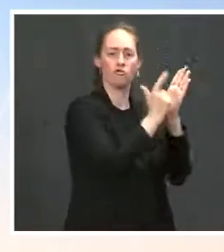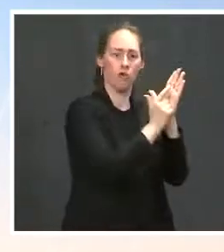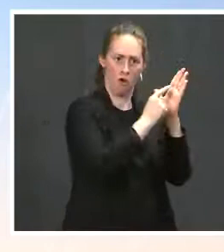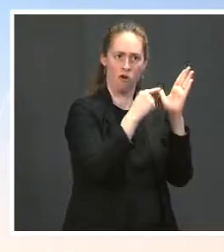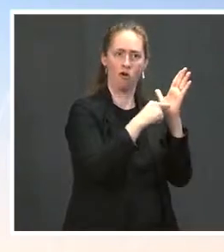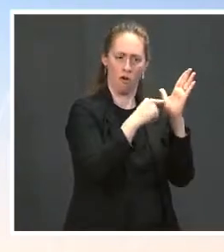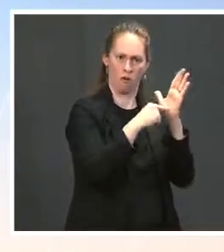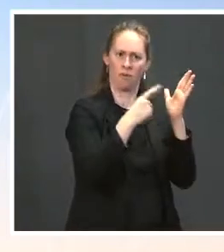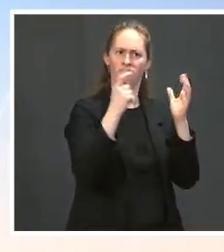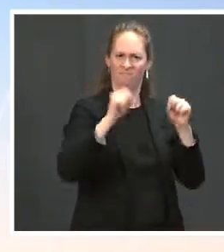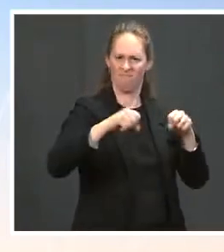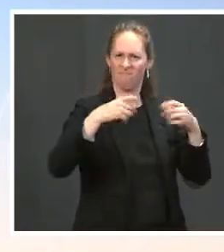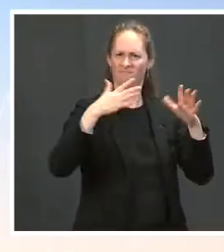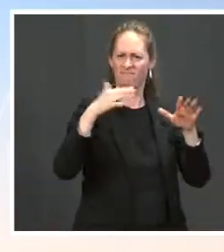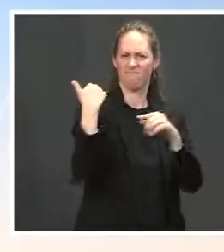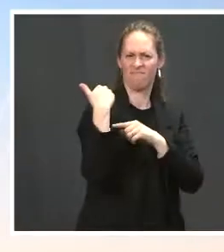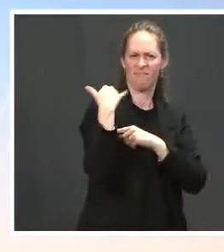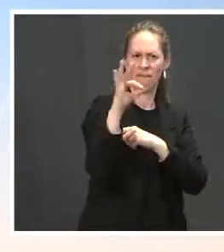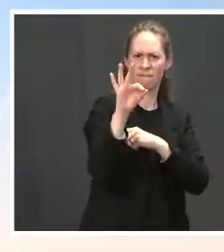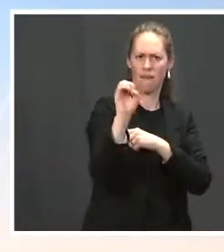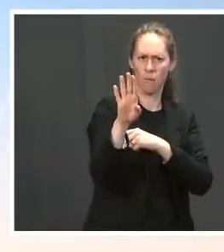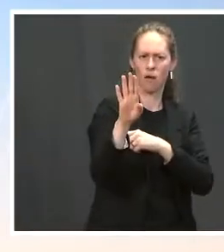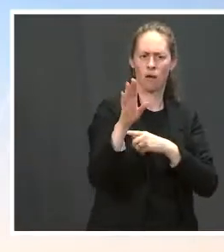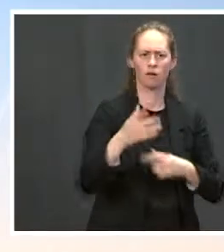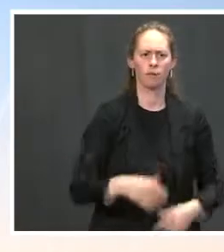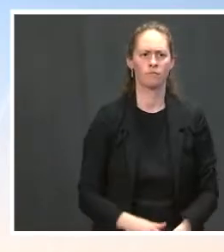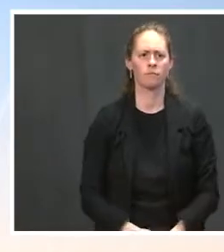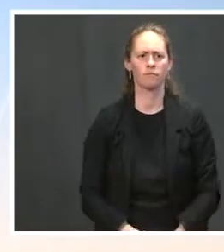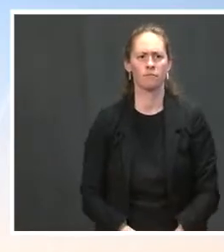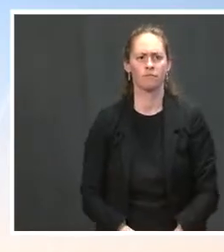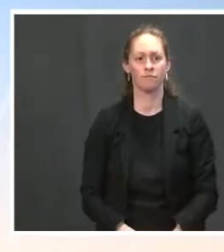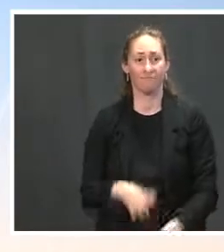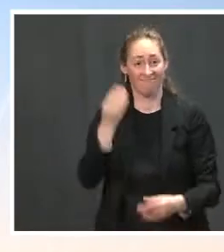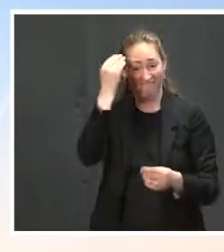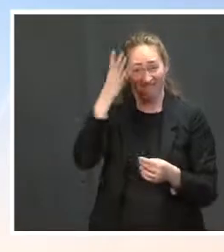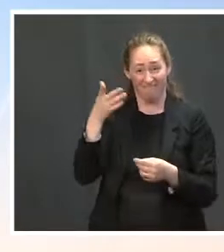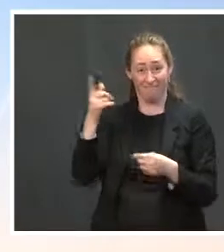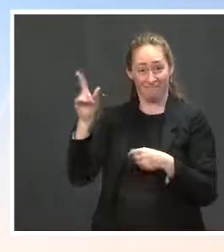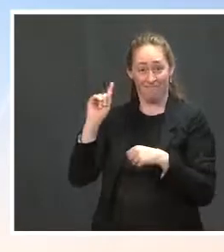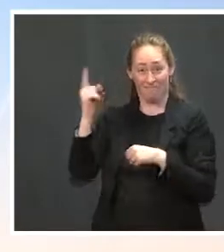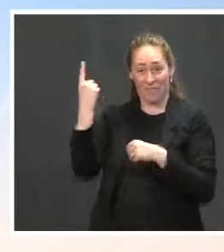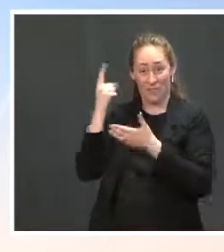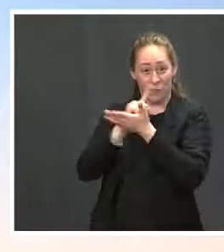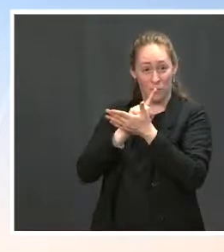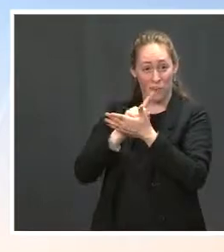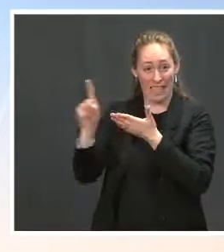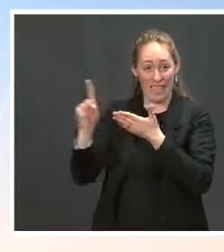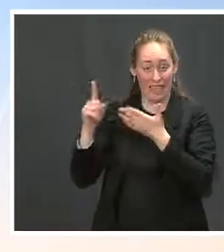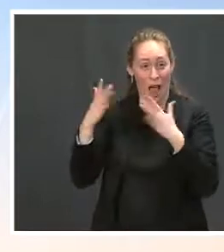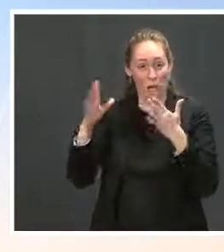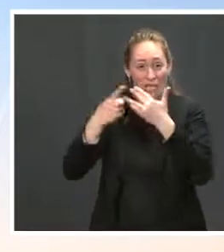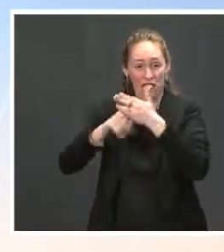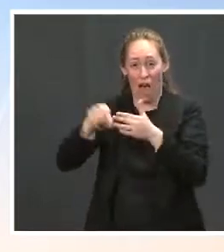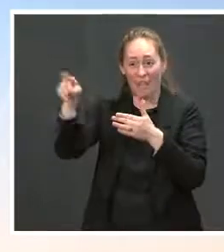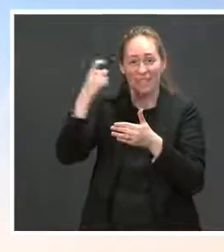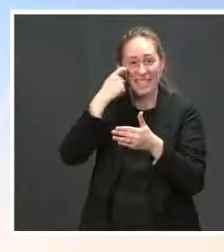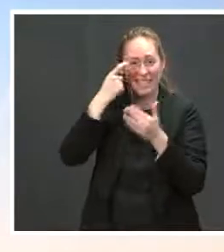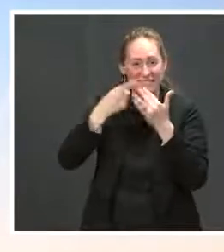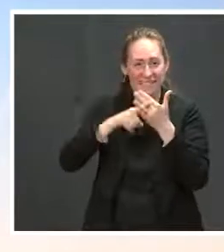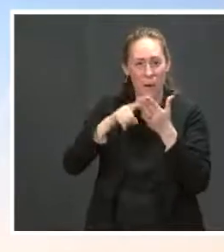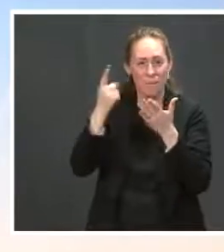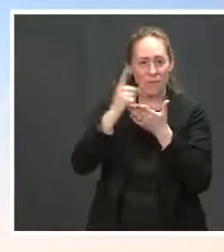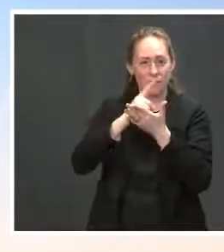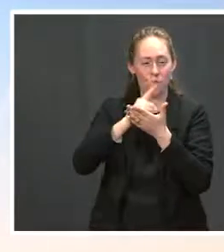February? Well, it's her first week on the job. She just started, and she, as we've talked about a bit in here, will have a role both on